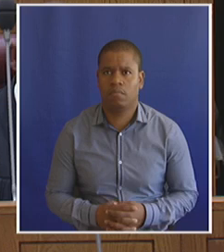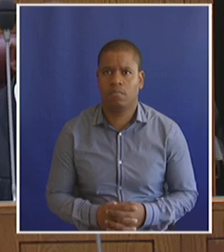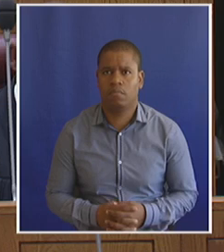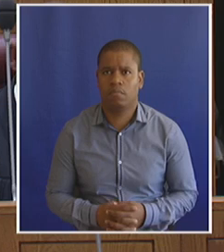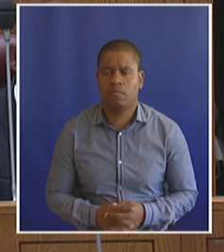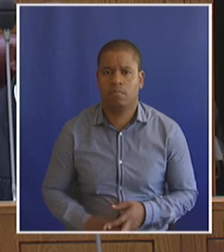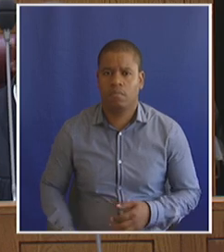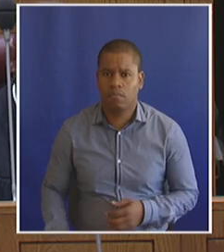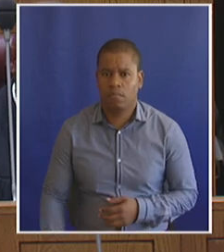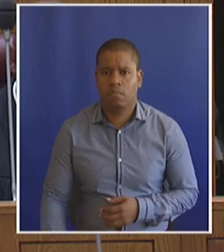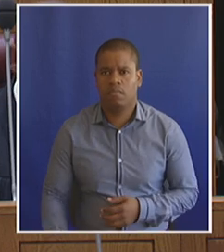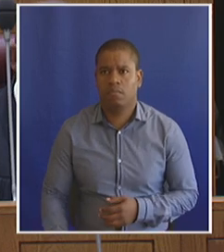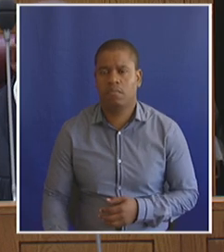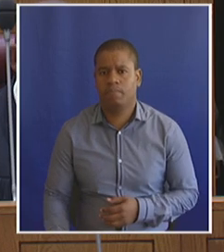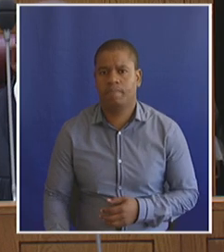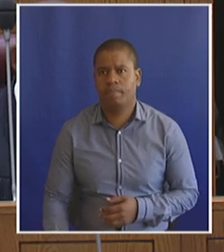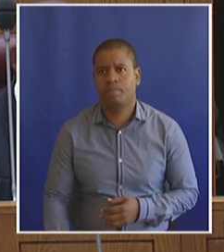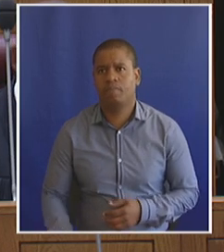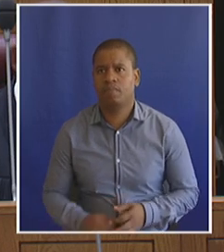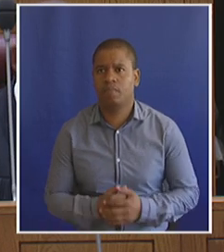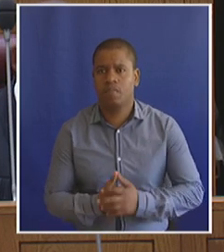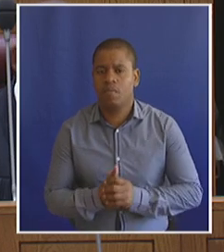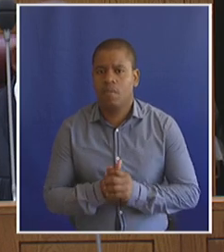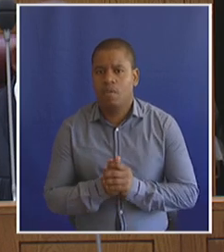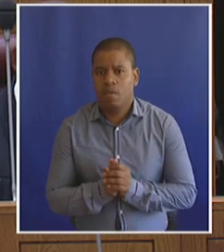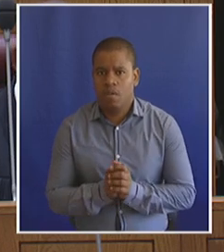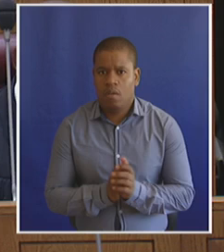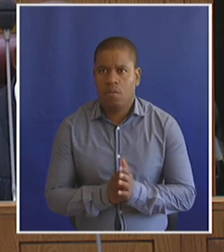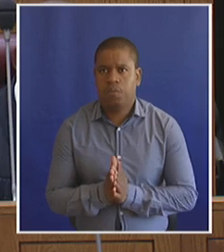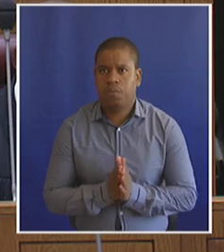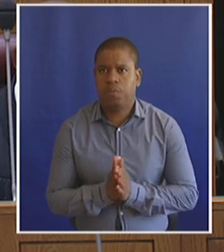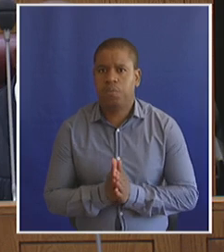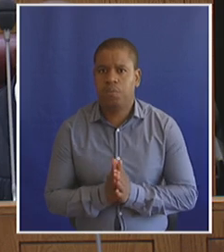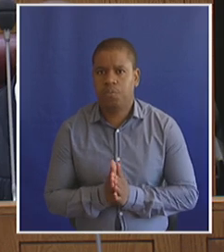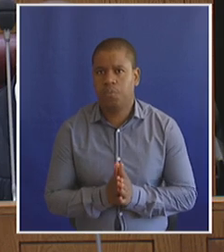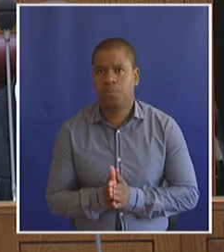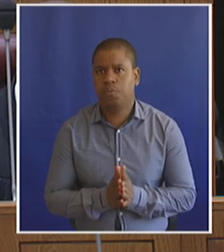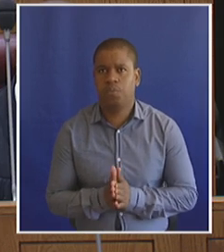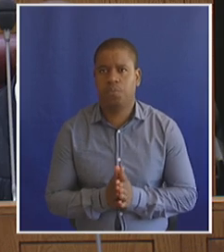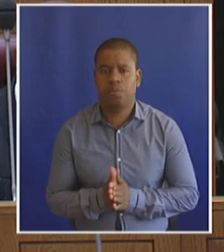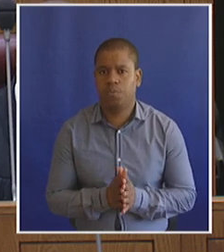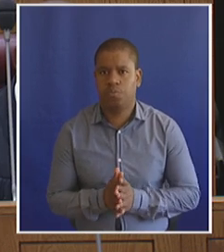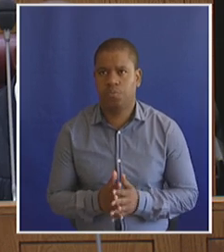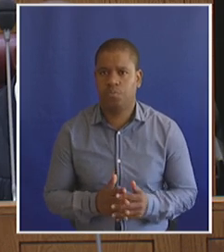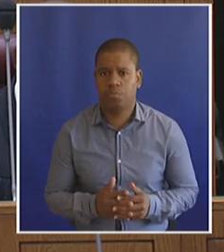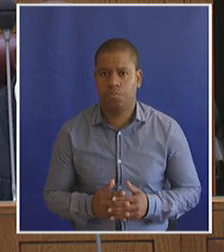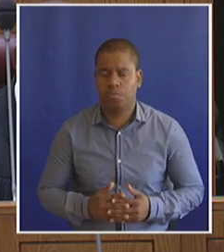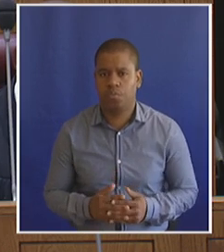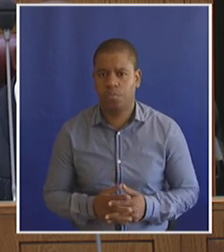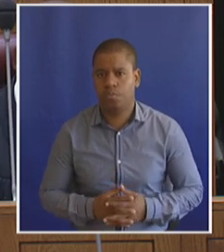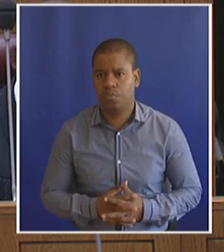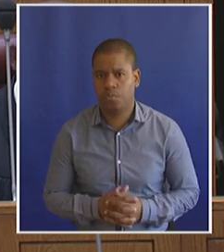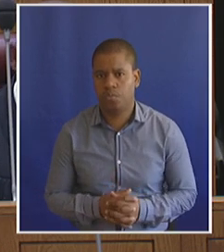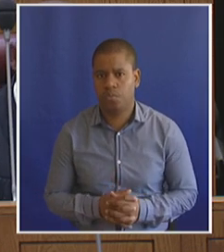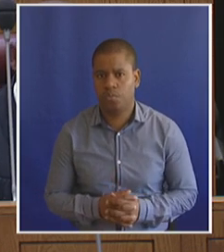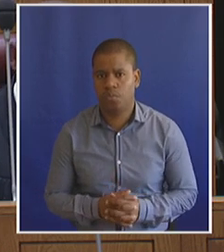the question. The question is that the motion be agreed to. I shall first ascertain whether all heads of delegation are